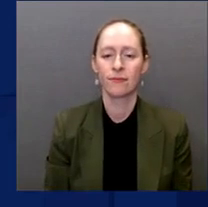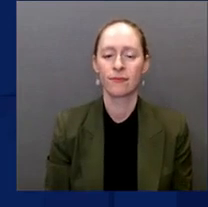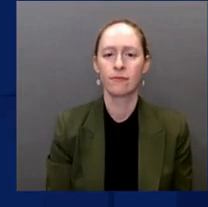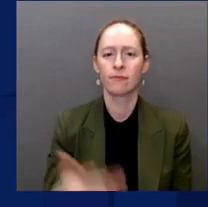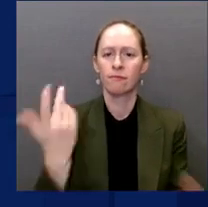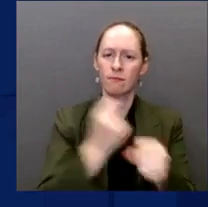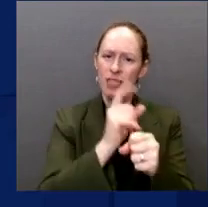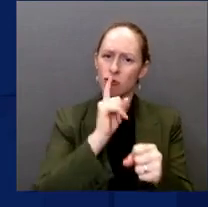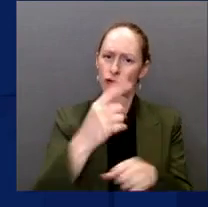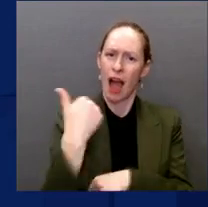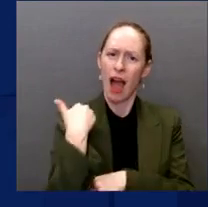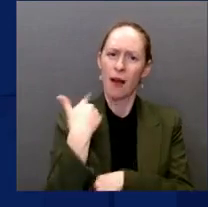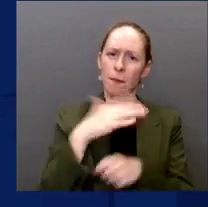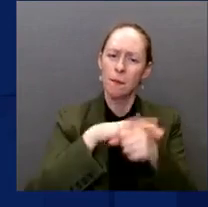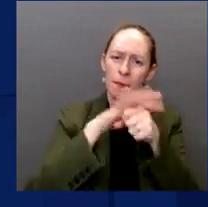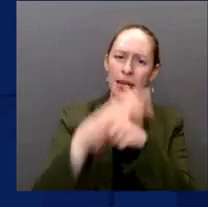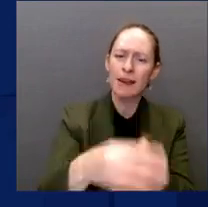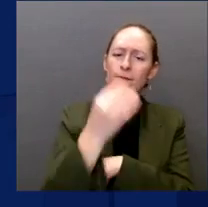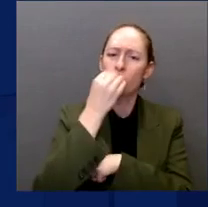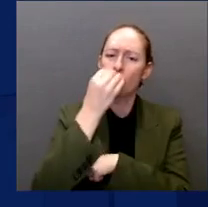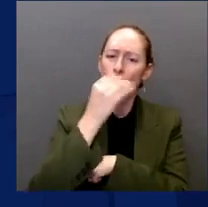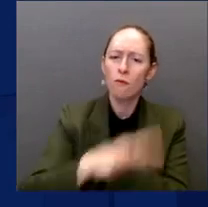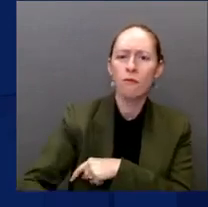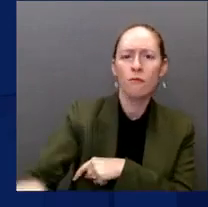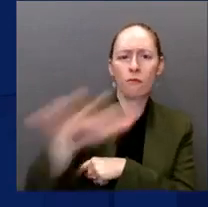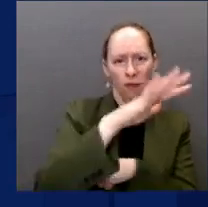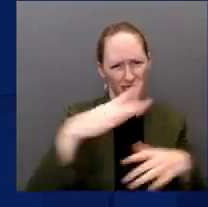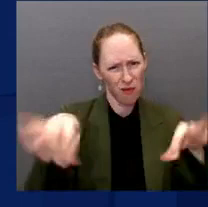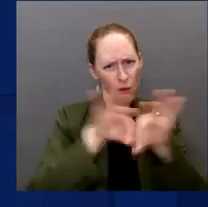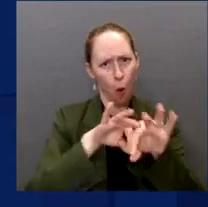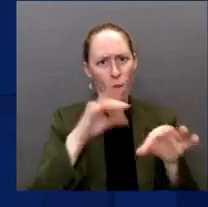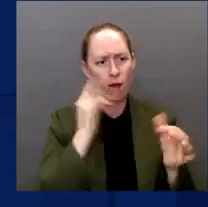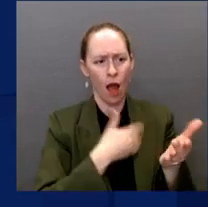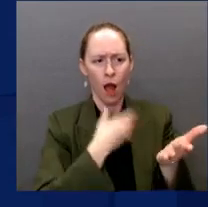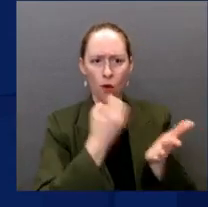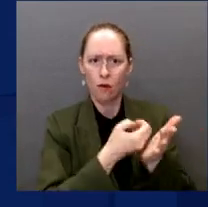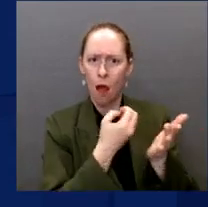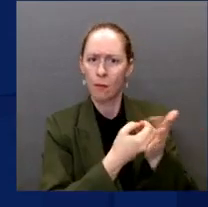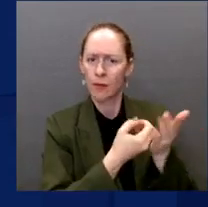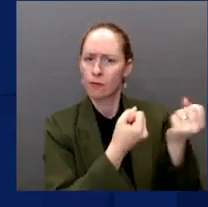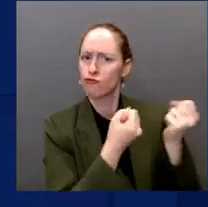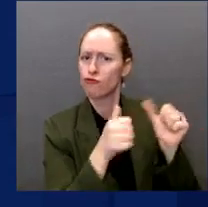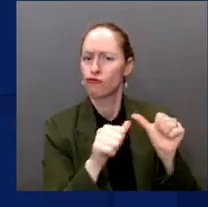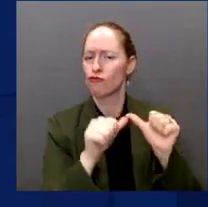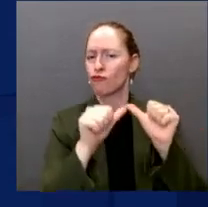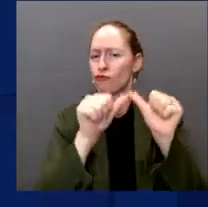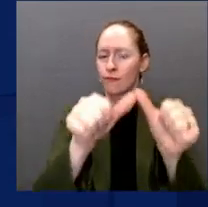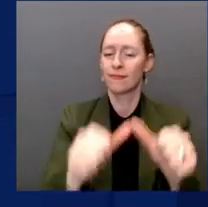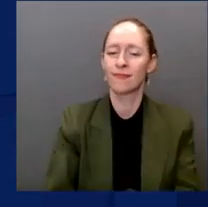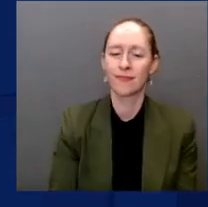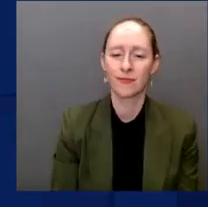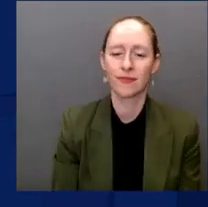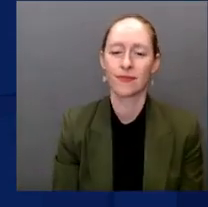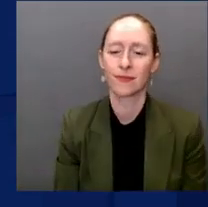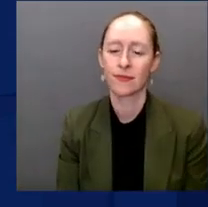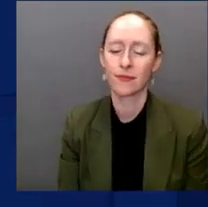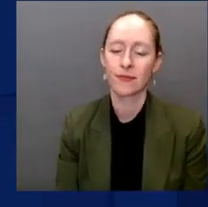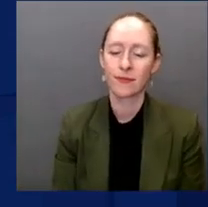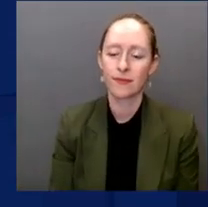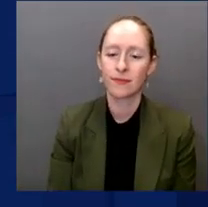first White House Conference on Food and Nutrition more than 50 years ago made significant progress towards reducing food